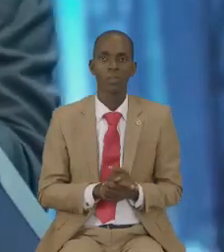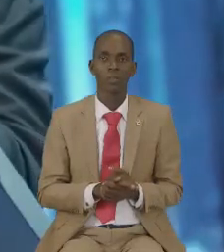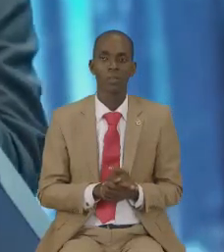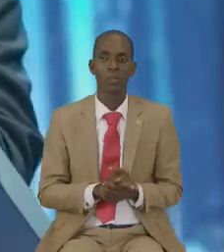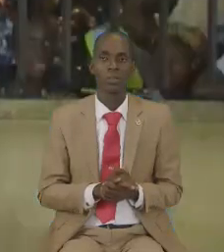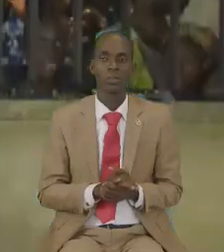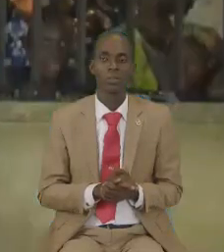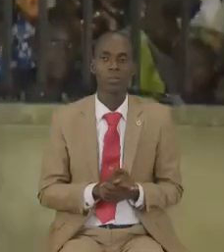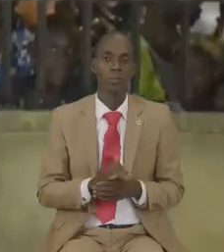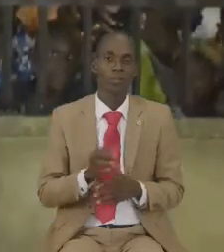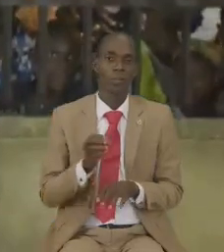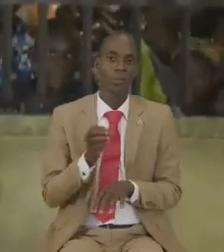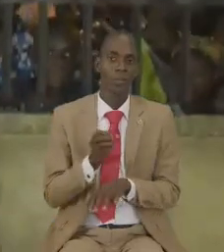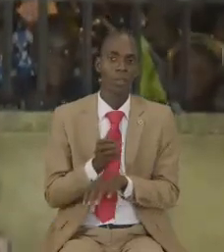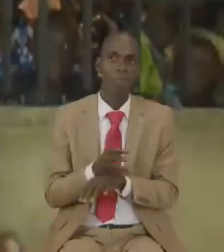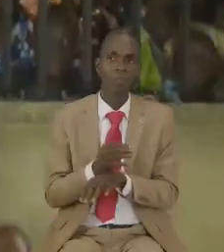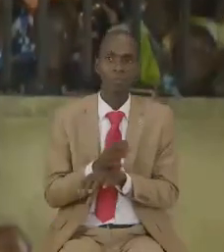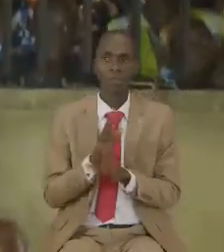Counselors,